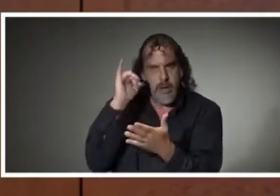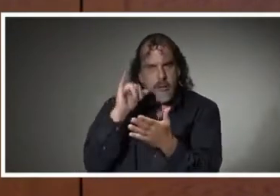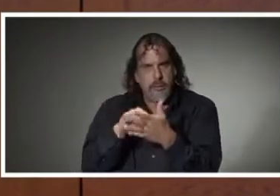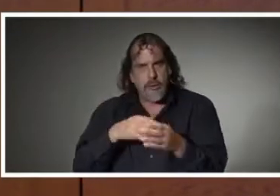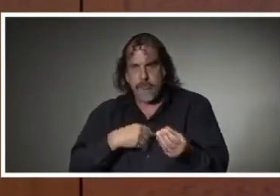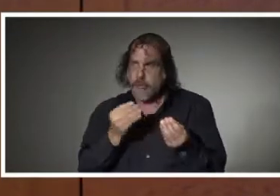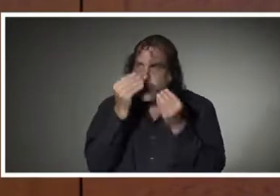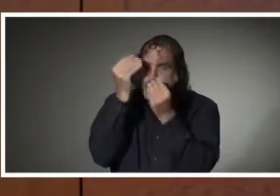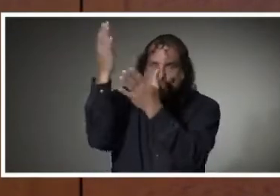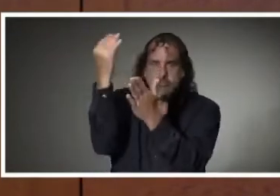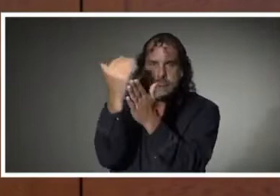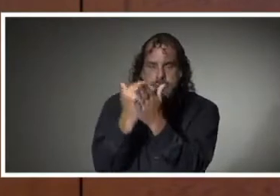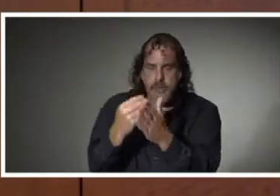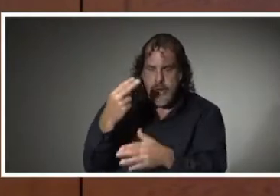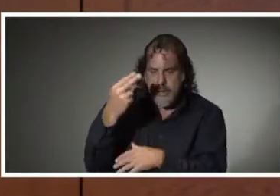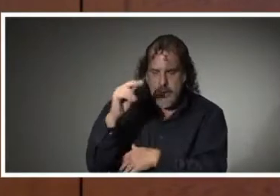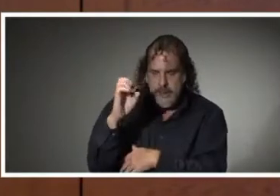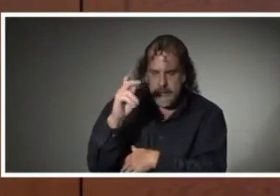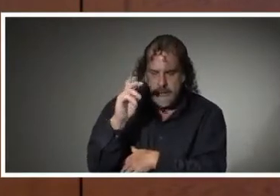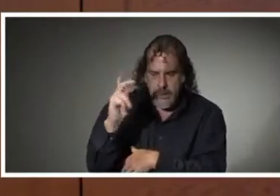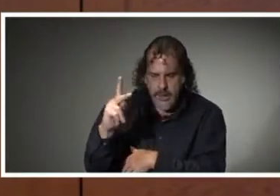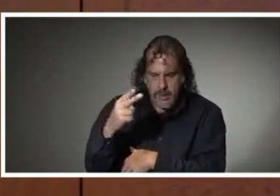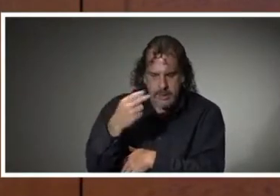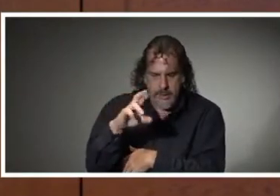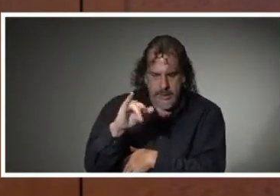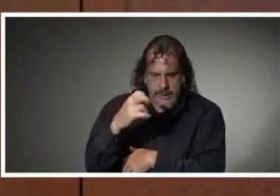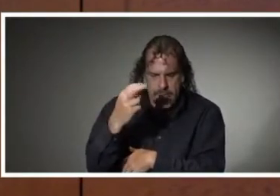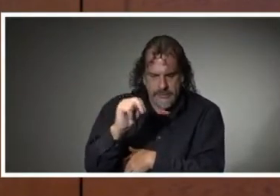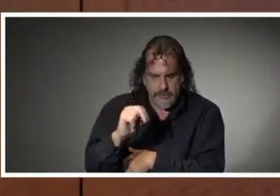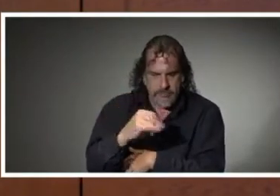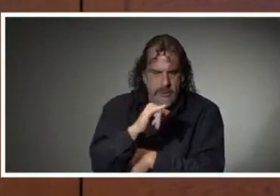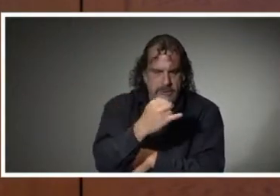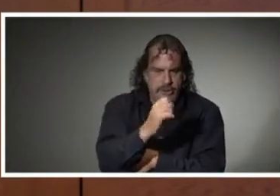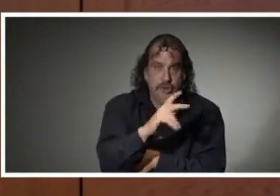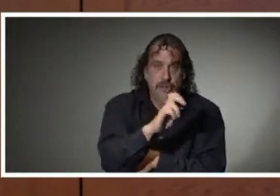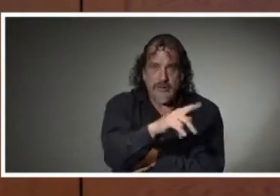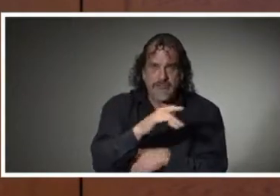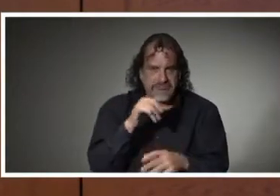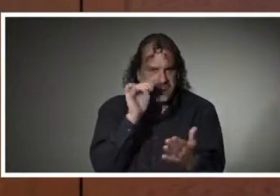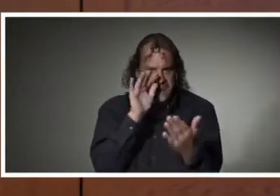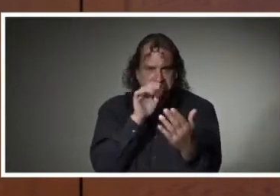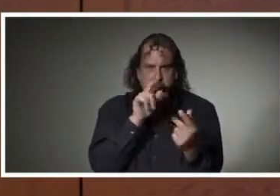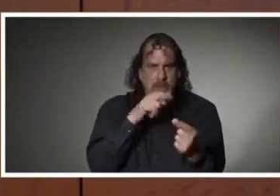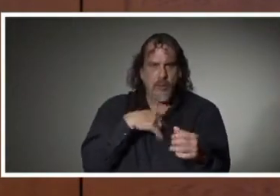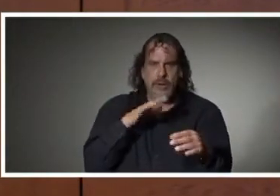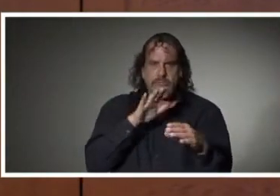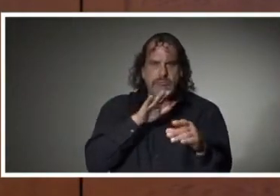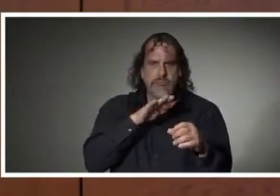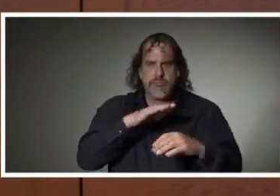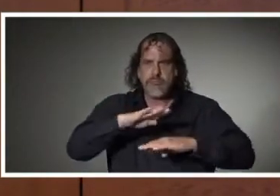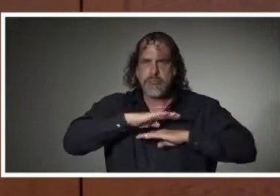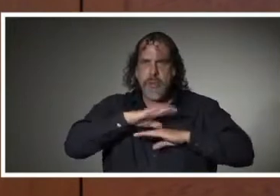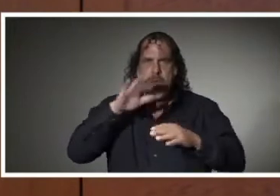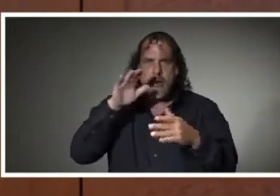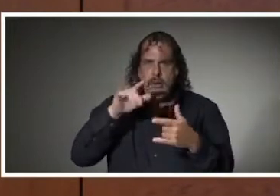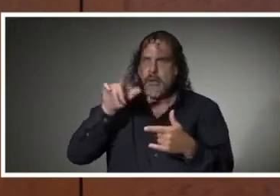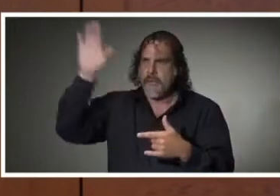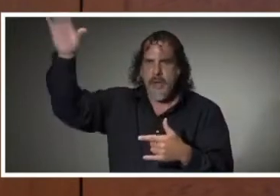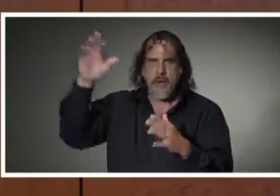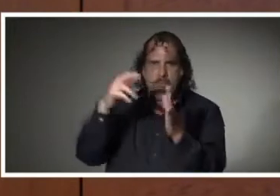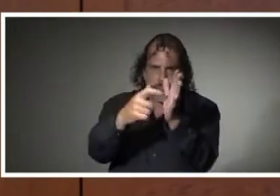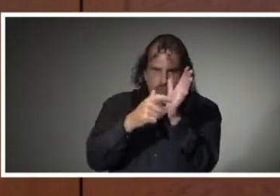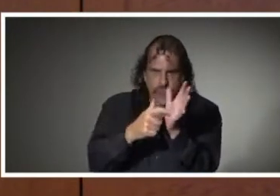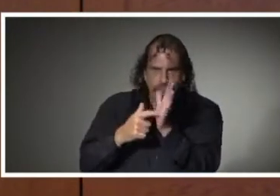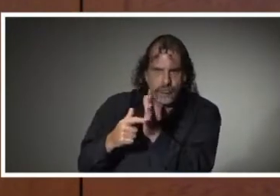for the counties of Hancock, Harrison, and Jackson. We met our state threshold there, and we were able to get that into them, and we